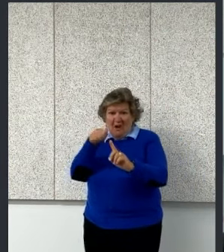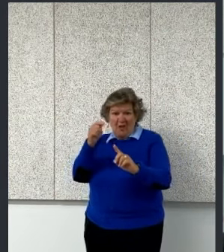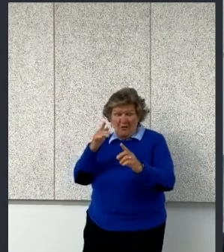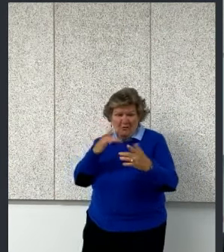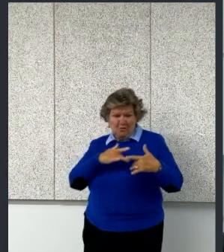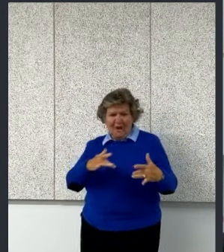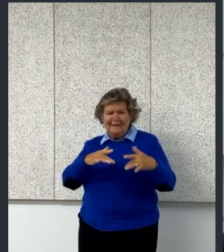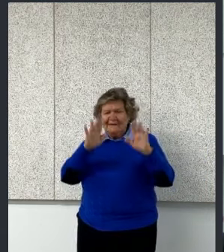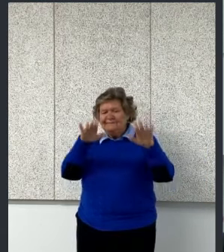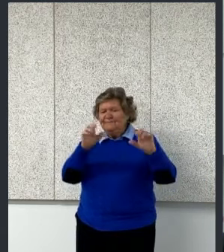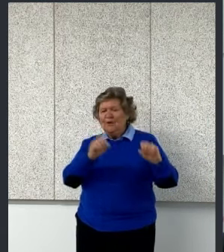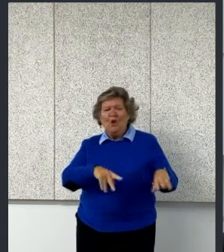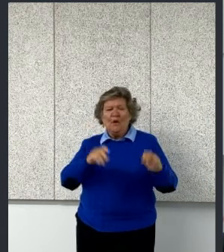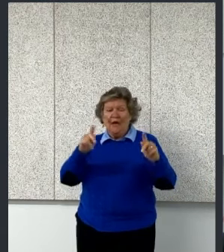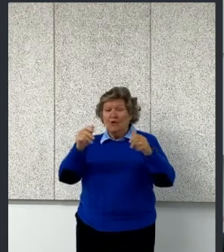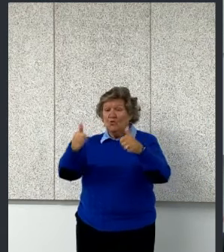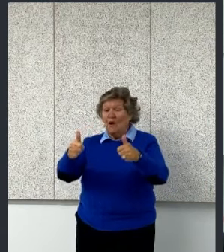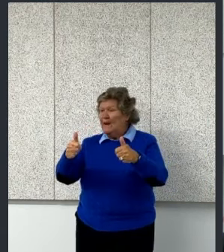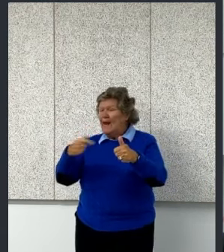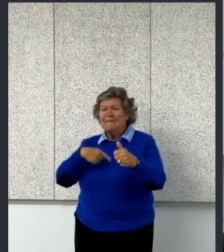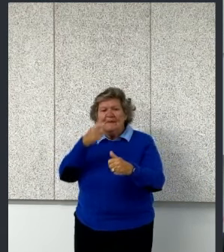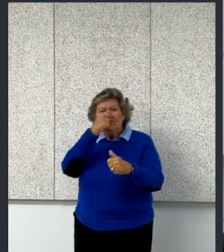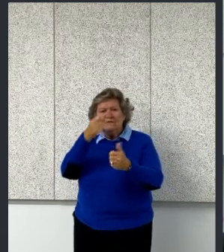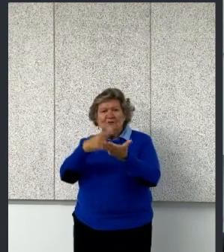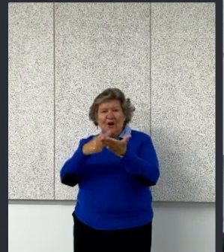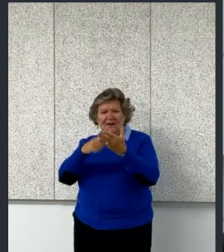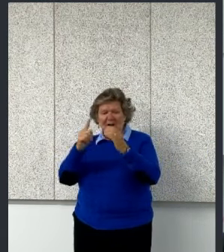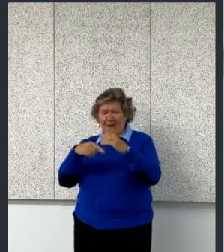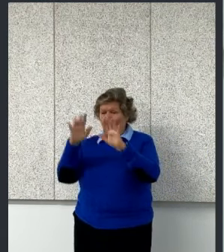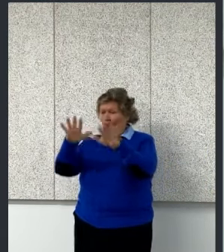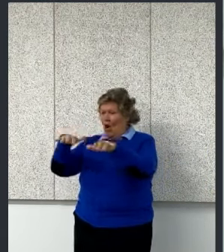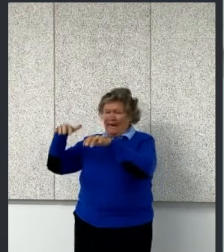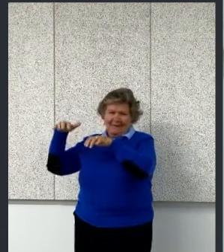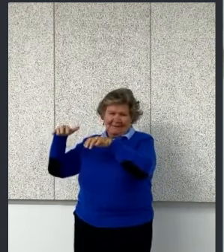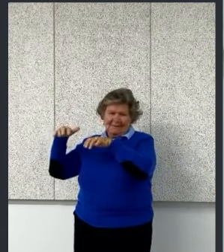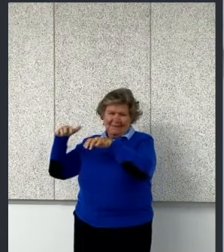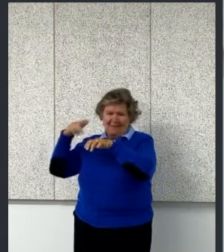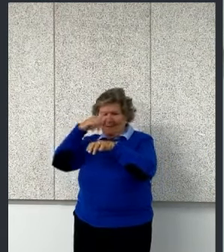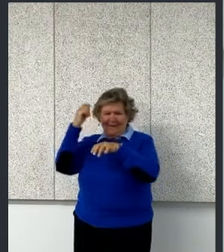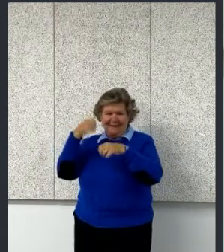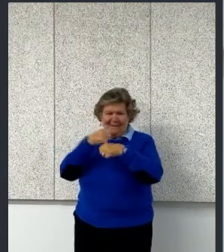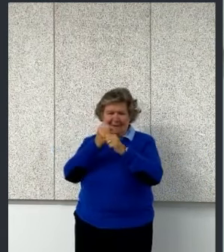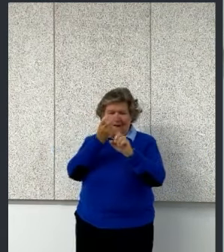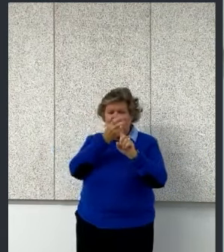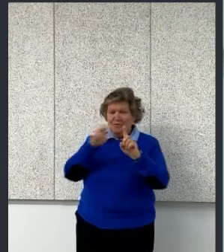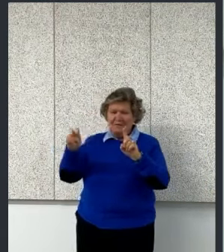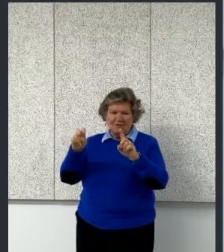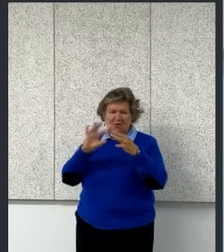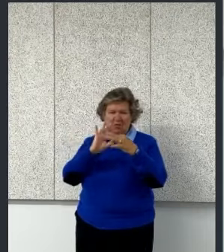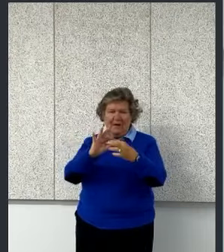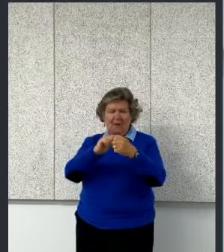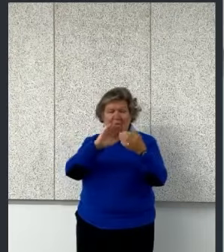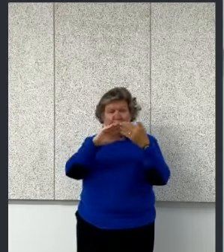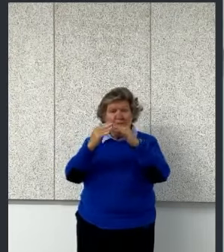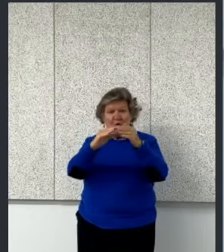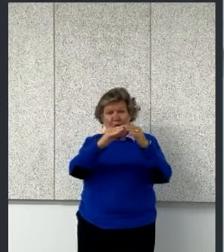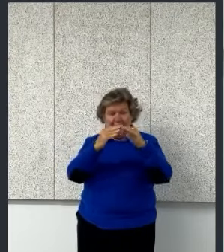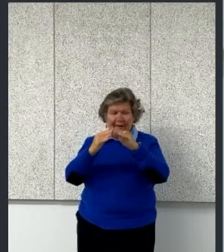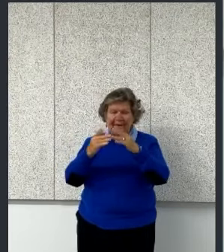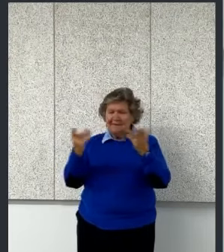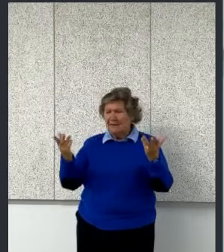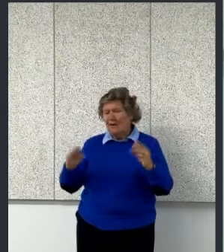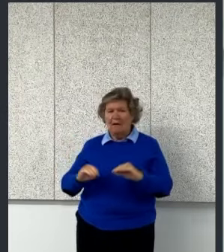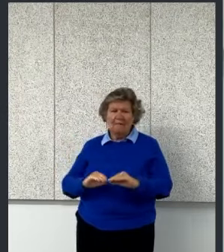Okay, great. I'm interested in talking about audiences now, since I just sort of, like, made a transition to communities. And